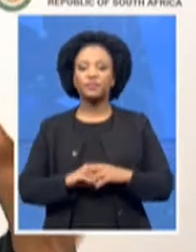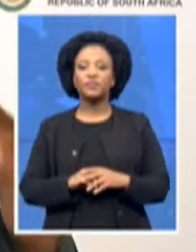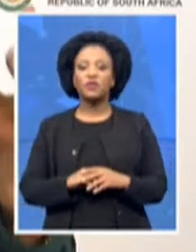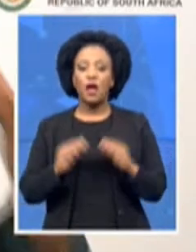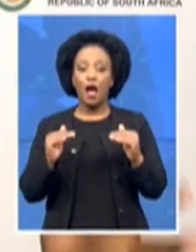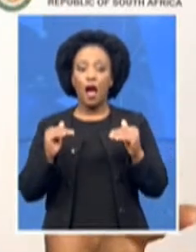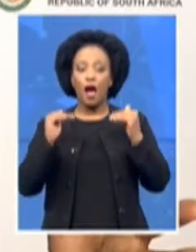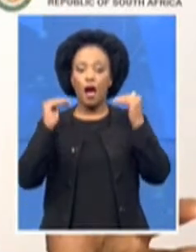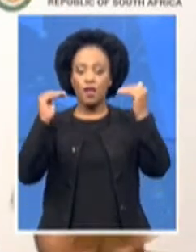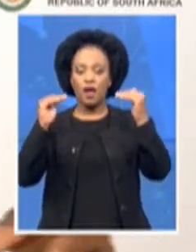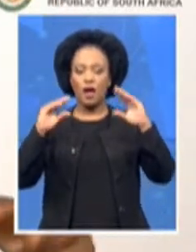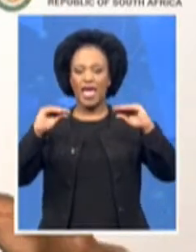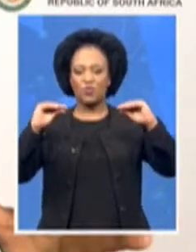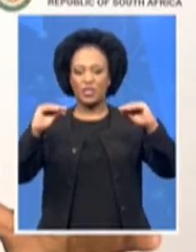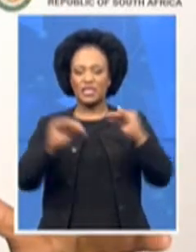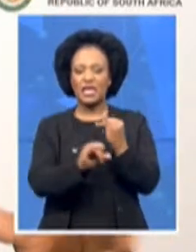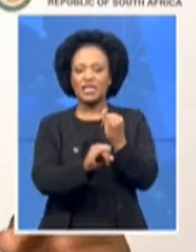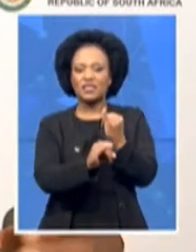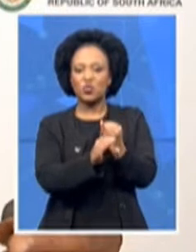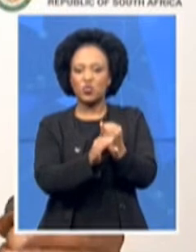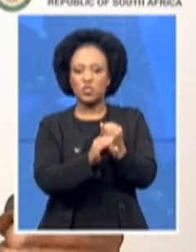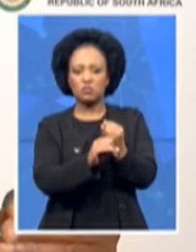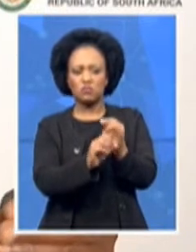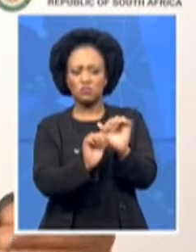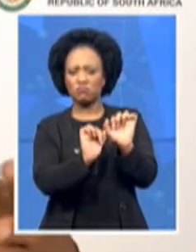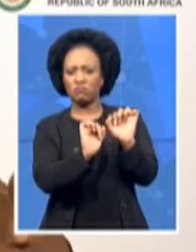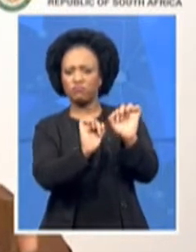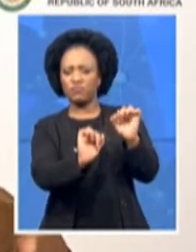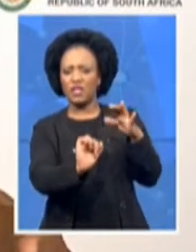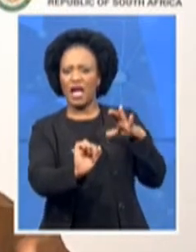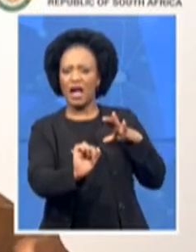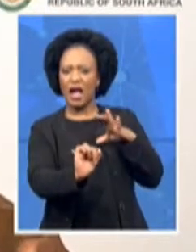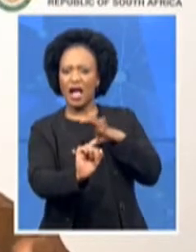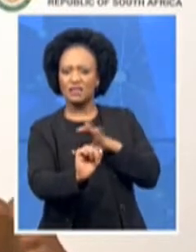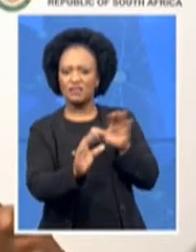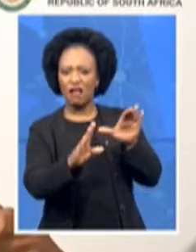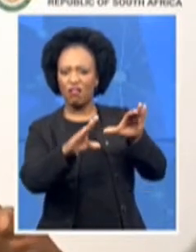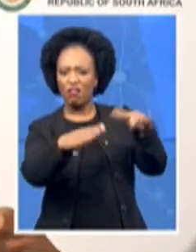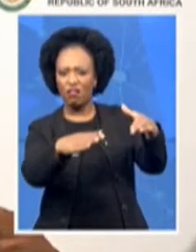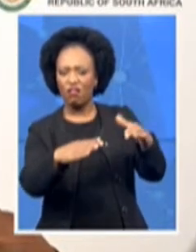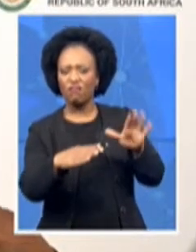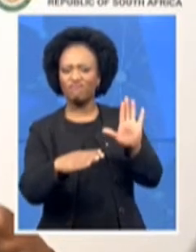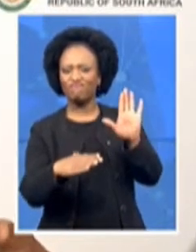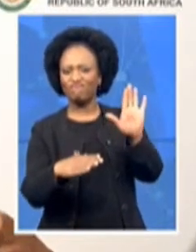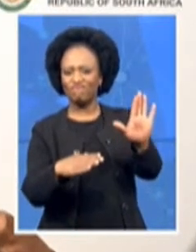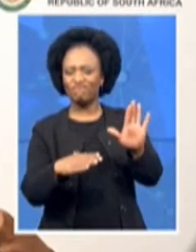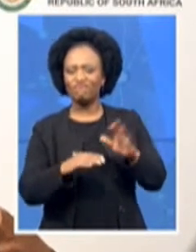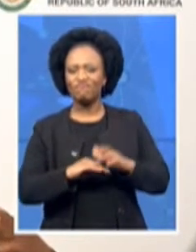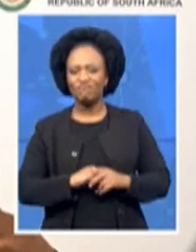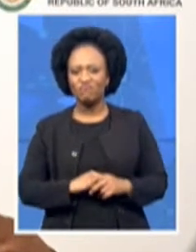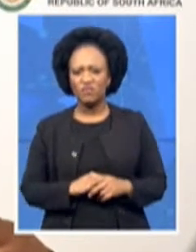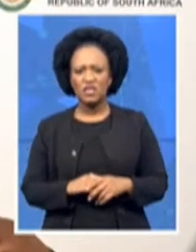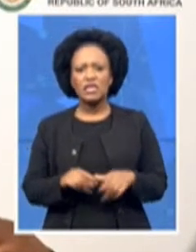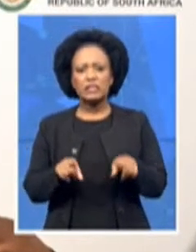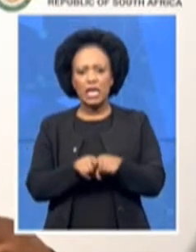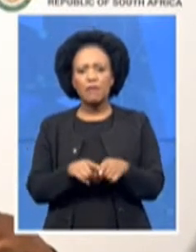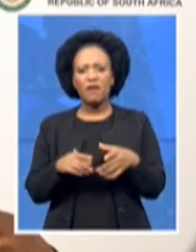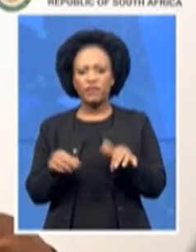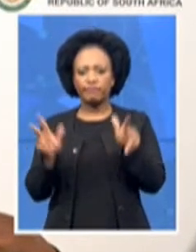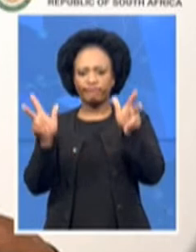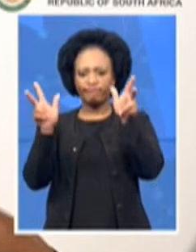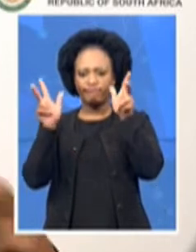They've got their councils, their senates. Mm. I was listening on the radio, was it yesterday, I think, or the day